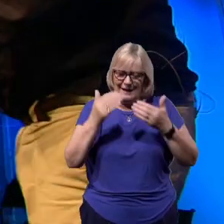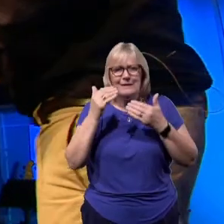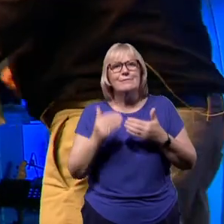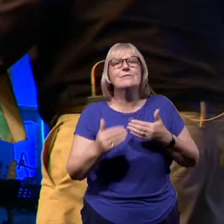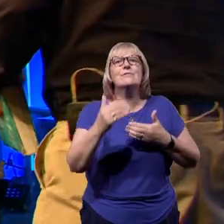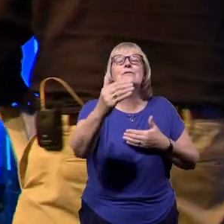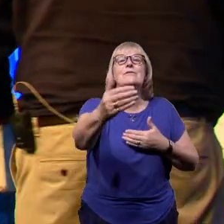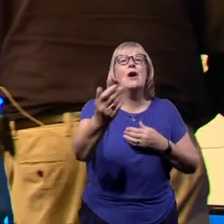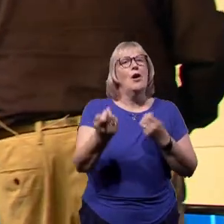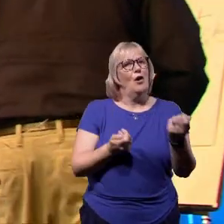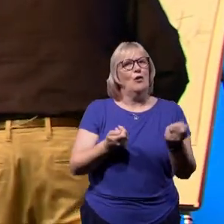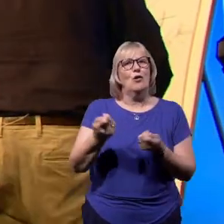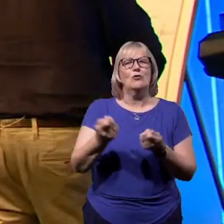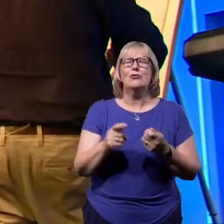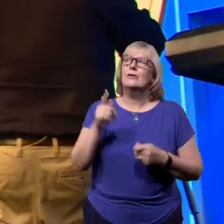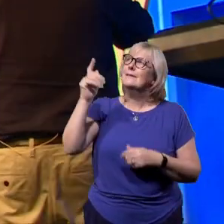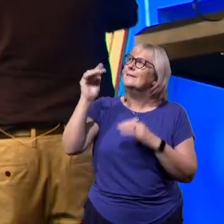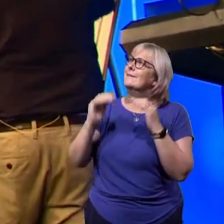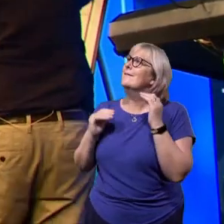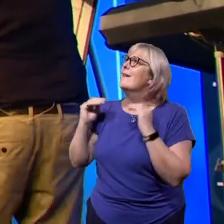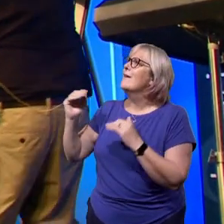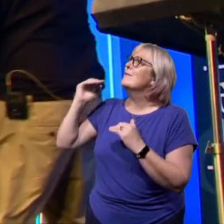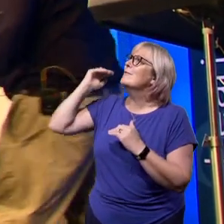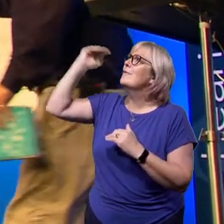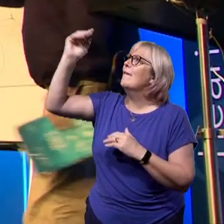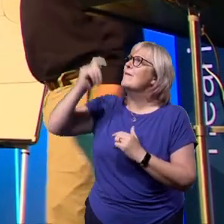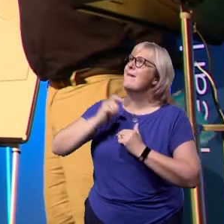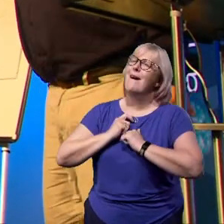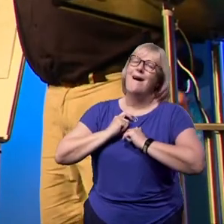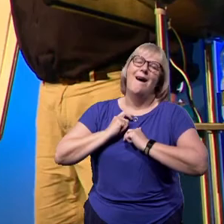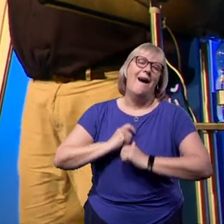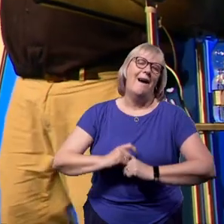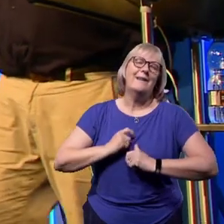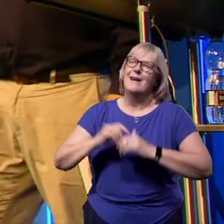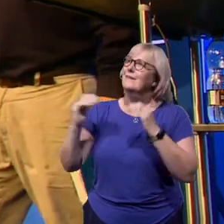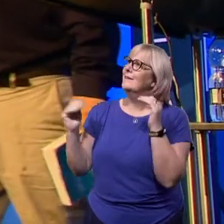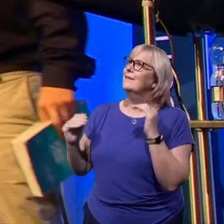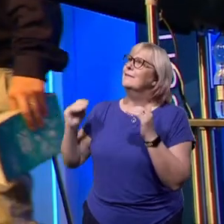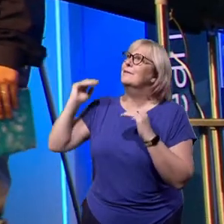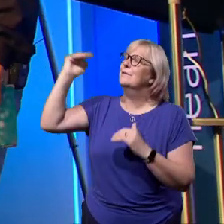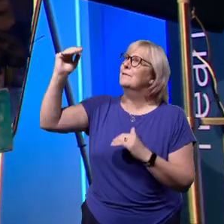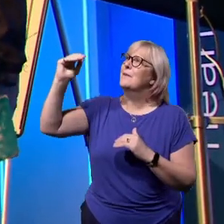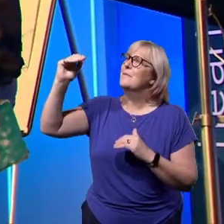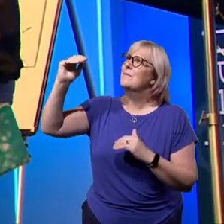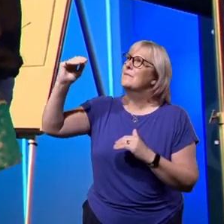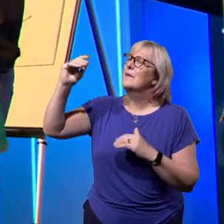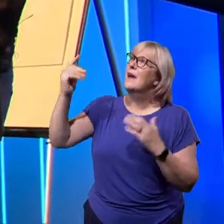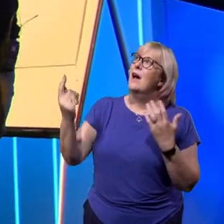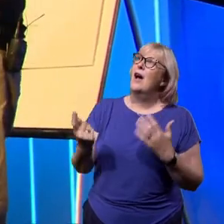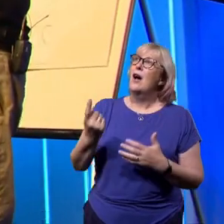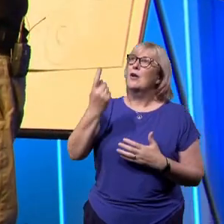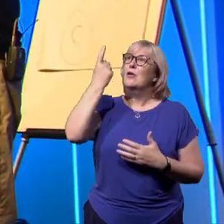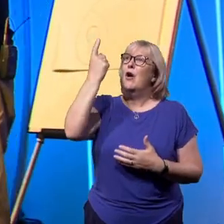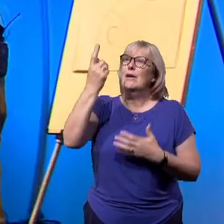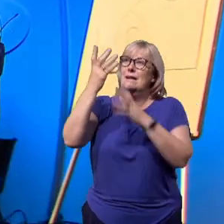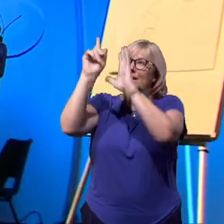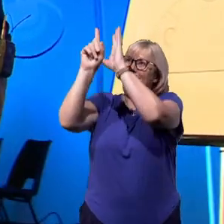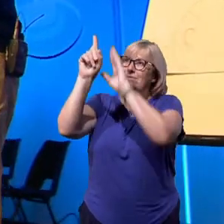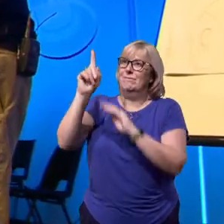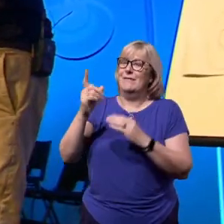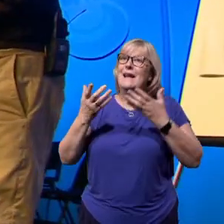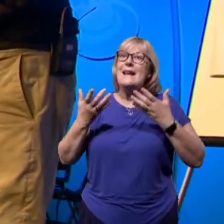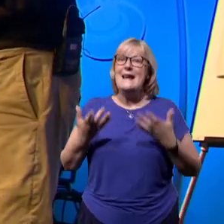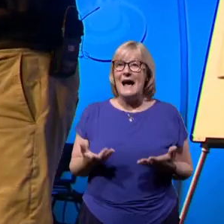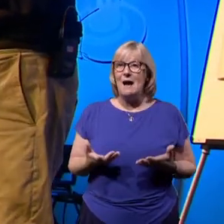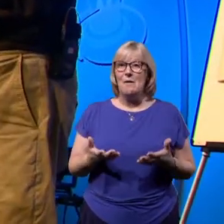the sovereignty of God. His identity, he's sovereign. What does it mean to be godly now? That's all I've got to ask, and one day I'll be in heaven with a